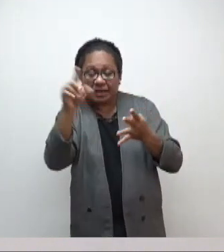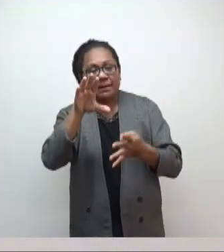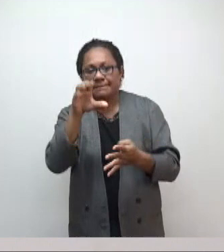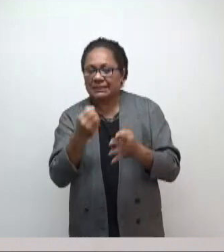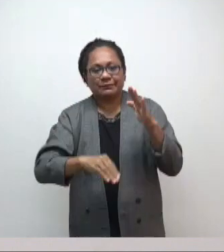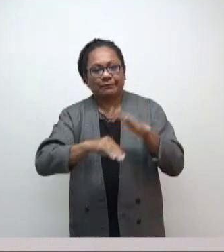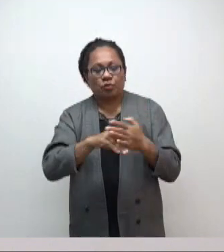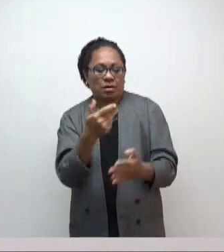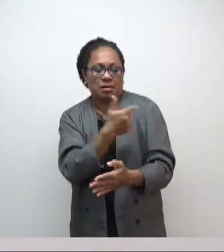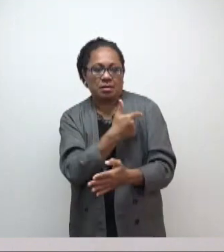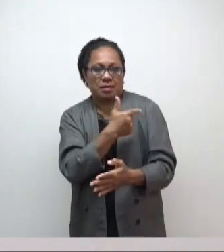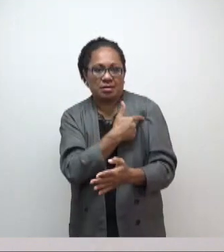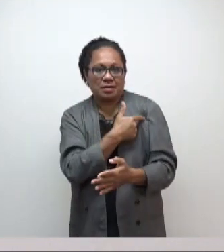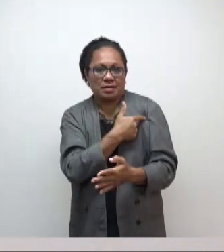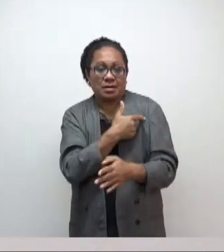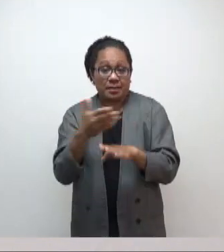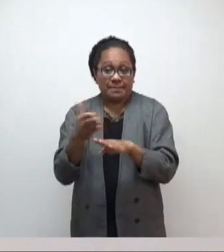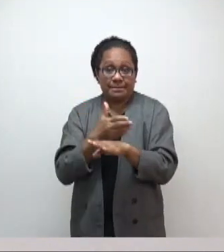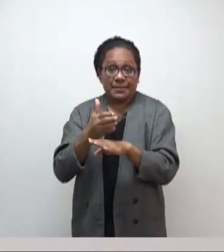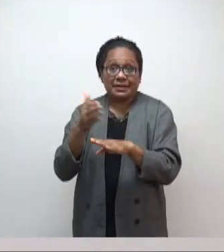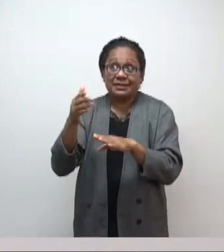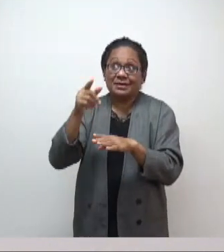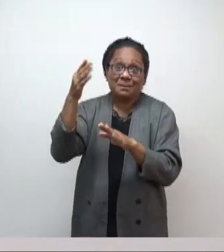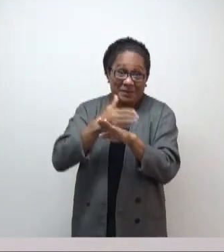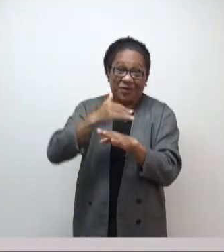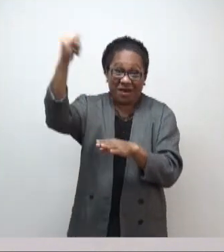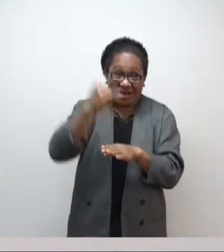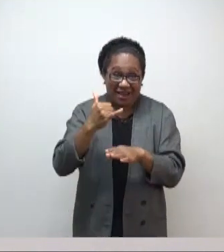pre-departure approval, which will be easily obtained online.